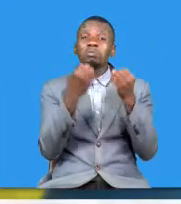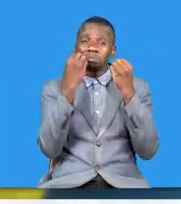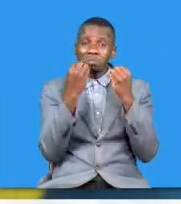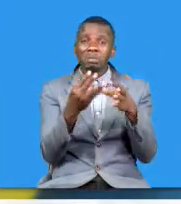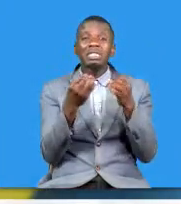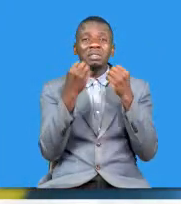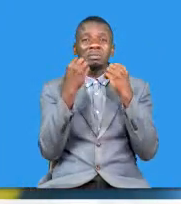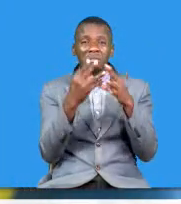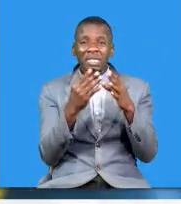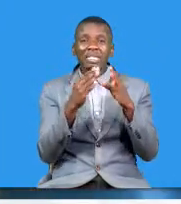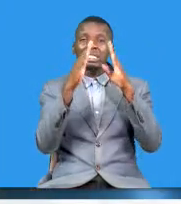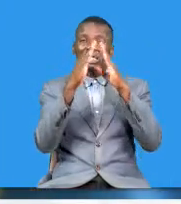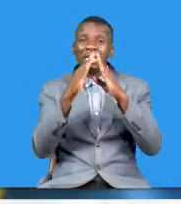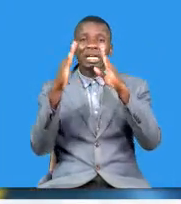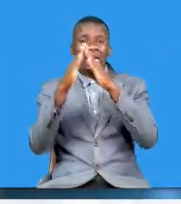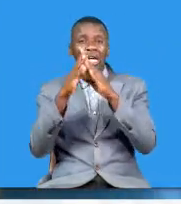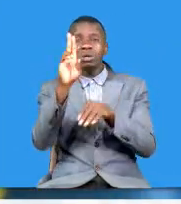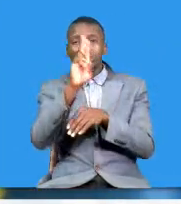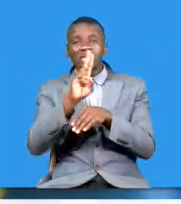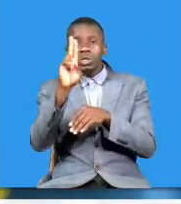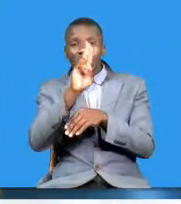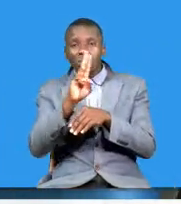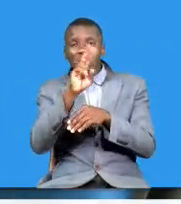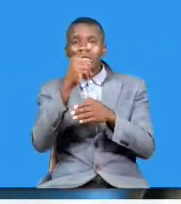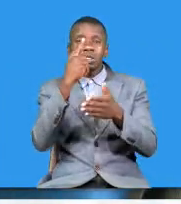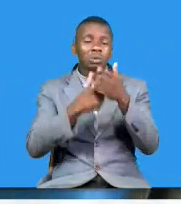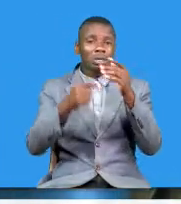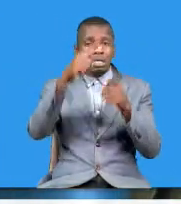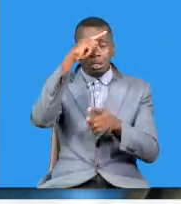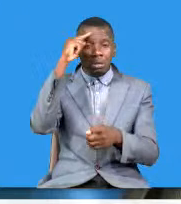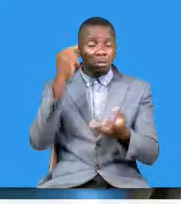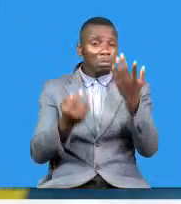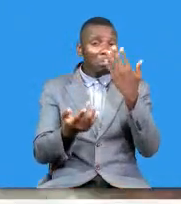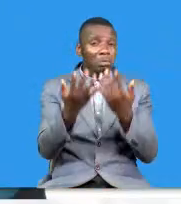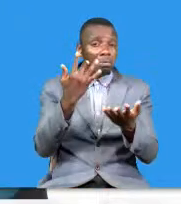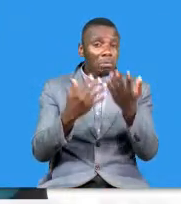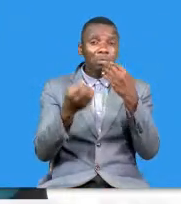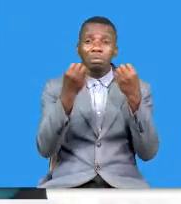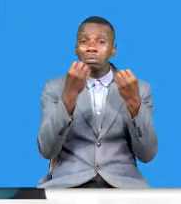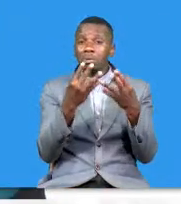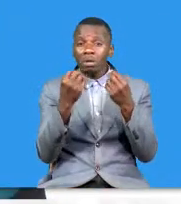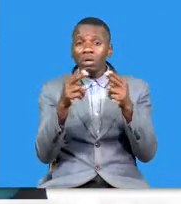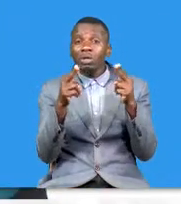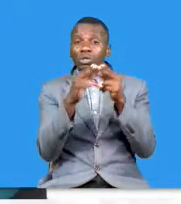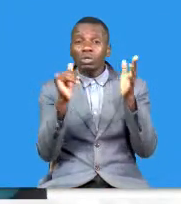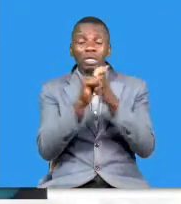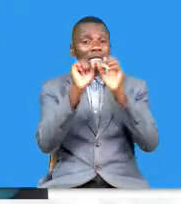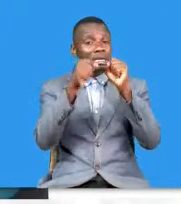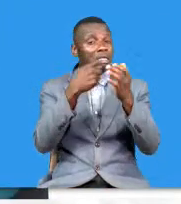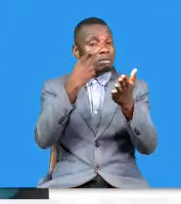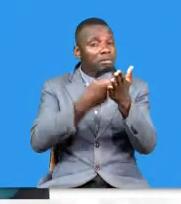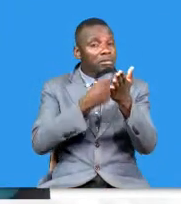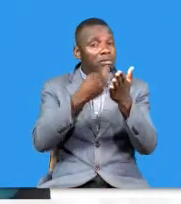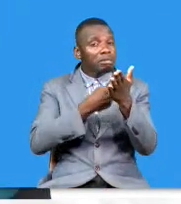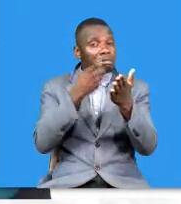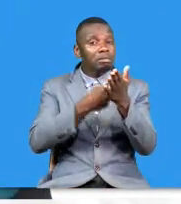biomass in the form of firewood and charcoal to meet their daily cooking needs,